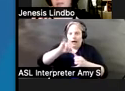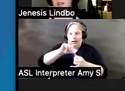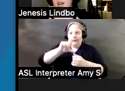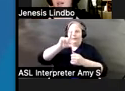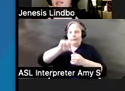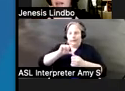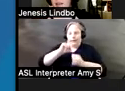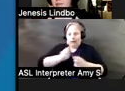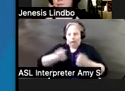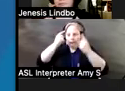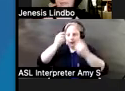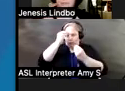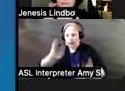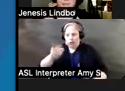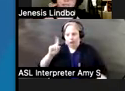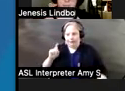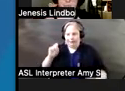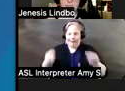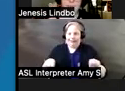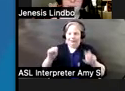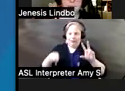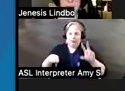of what they are saying?